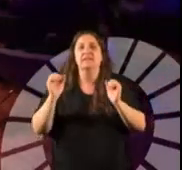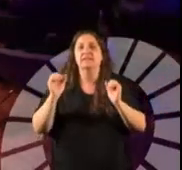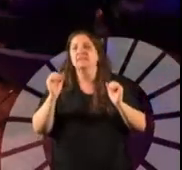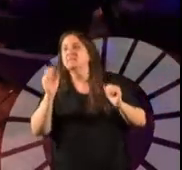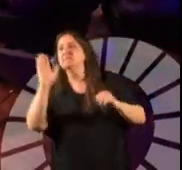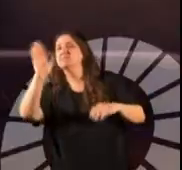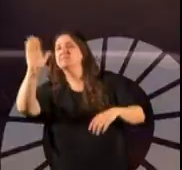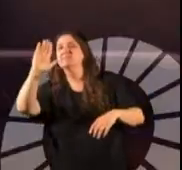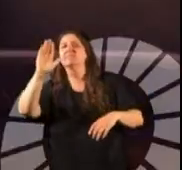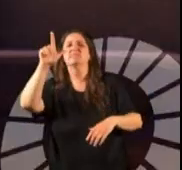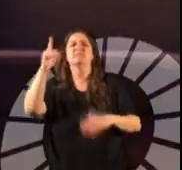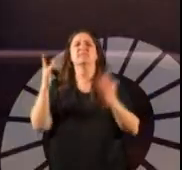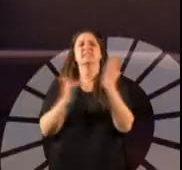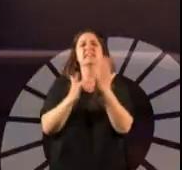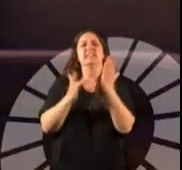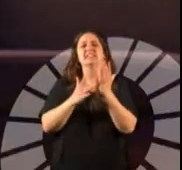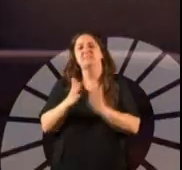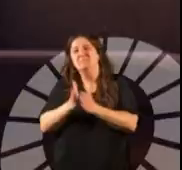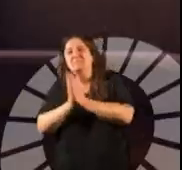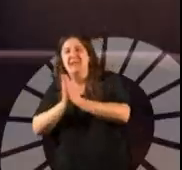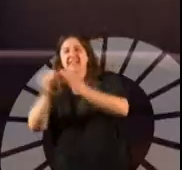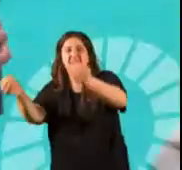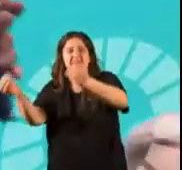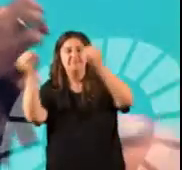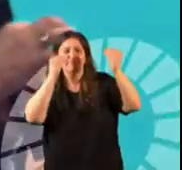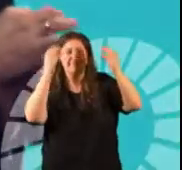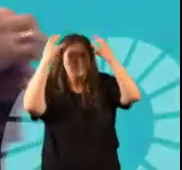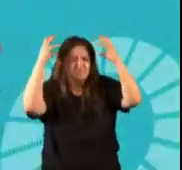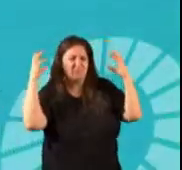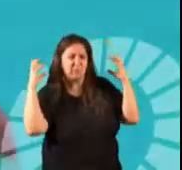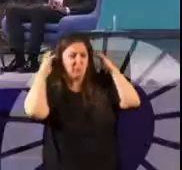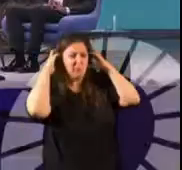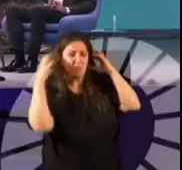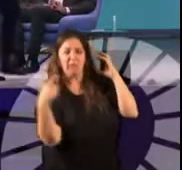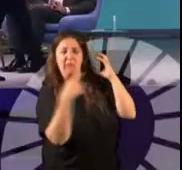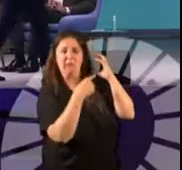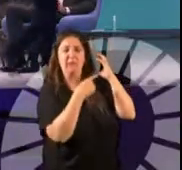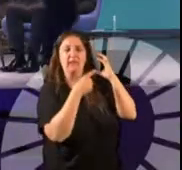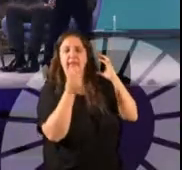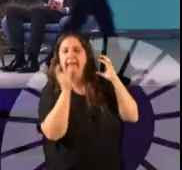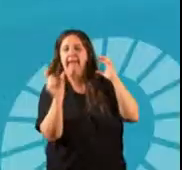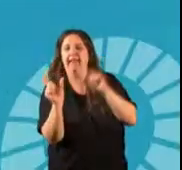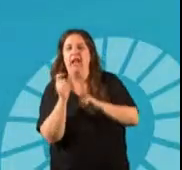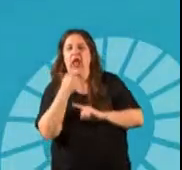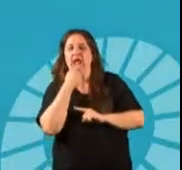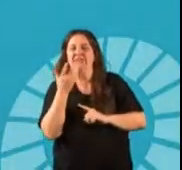of the negotiate with one of the organizers to have one of these headsets.